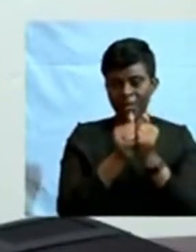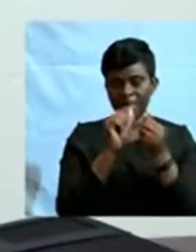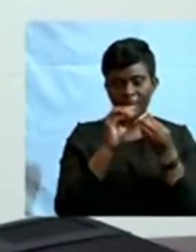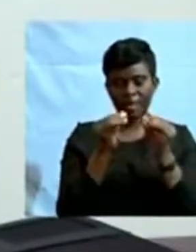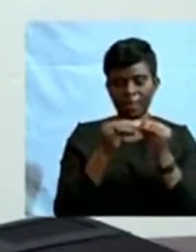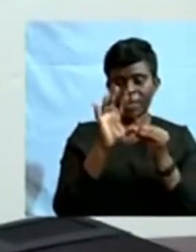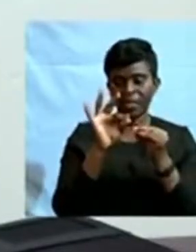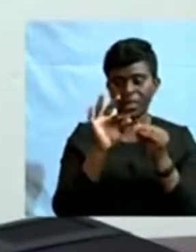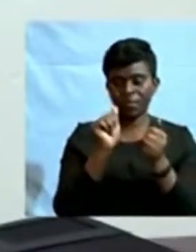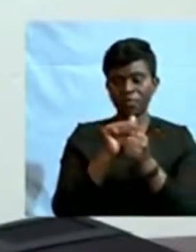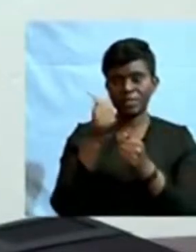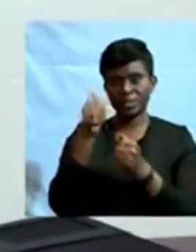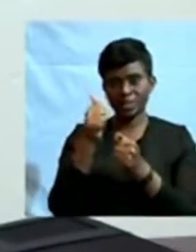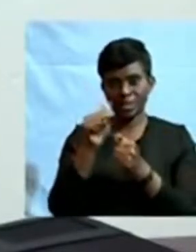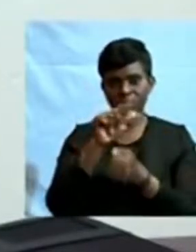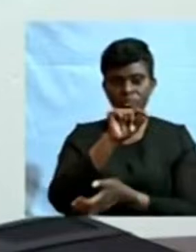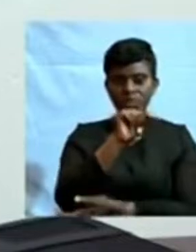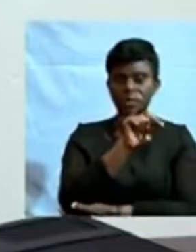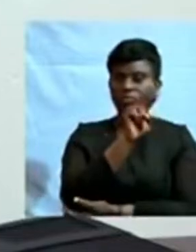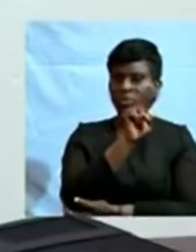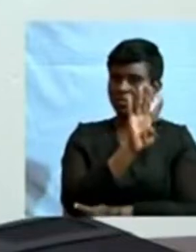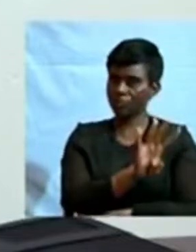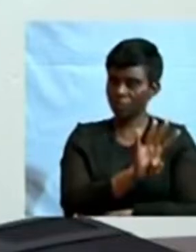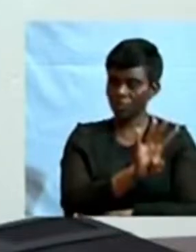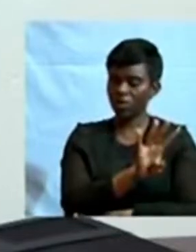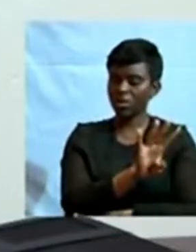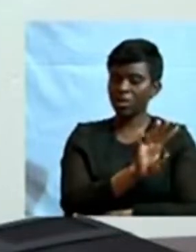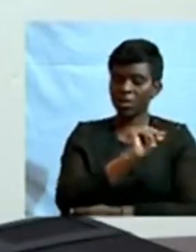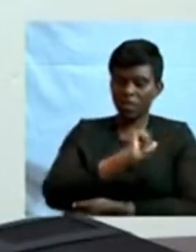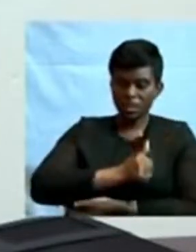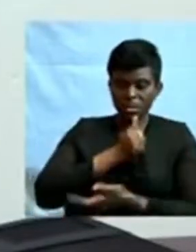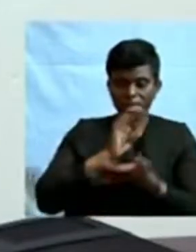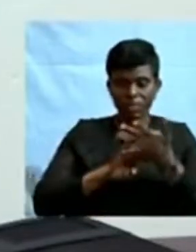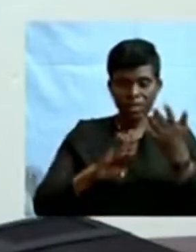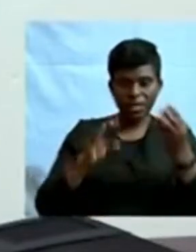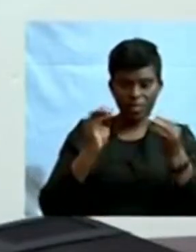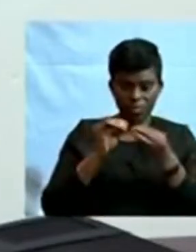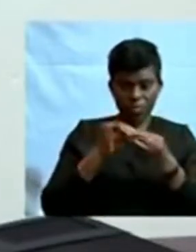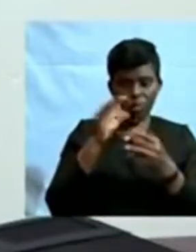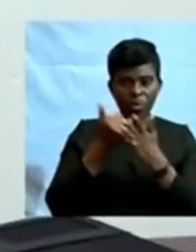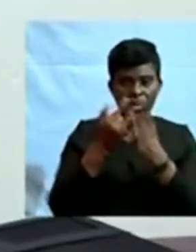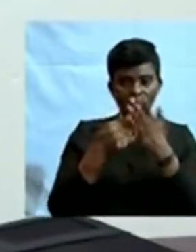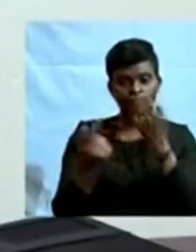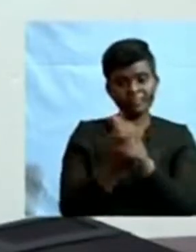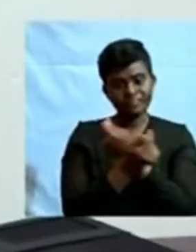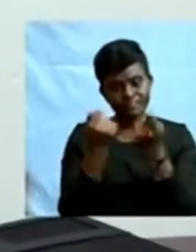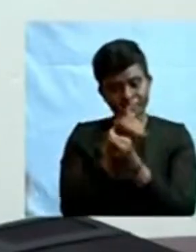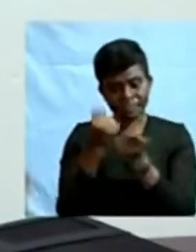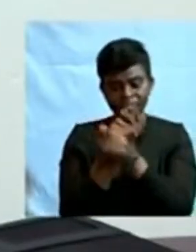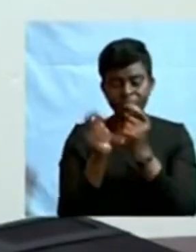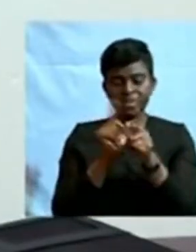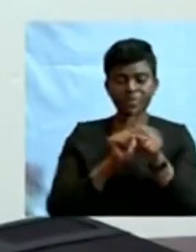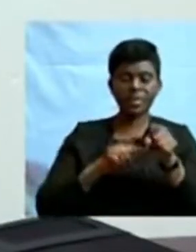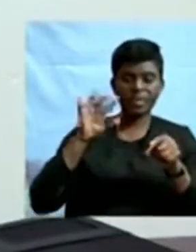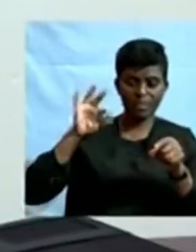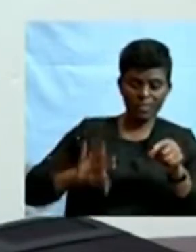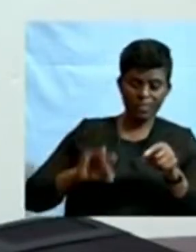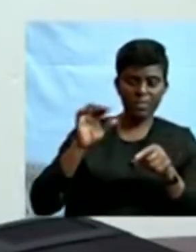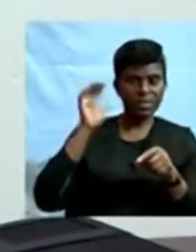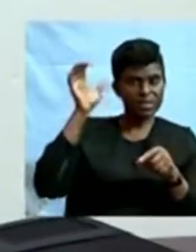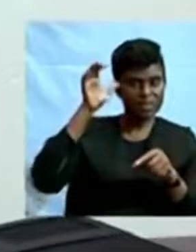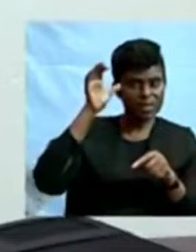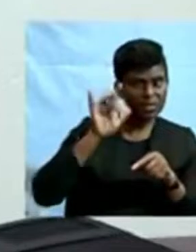number 9 and number 10 of 2024, we believe that the proposed changes will be beneficial to the civil